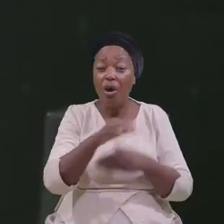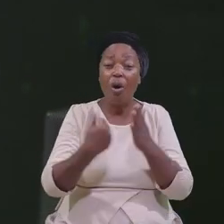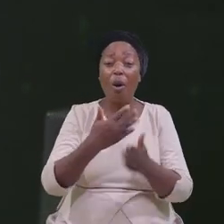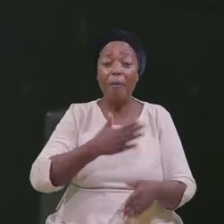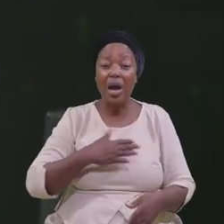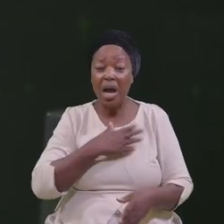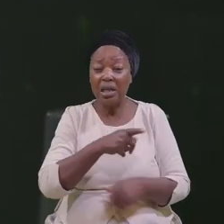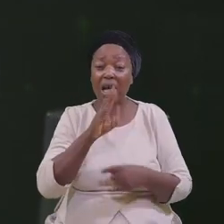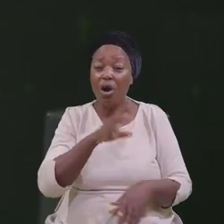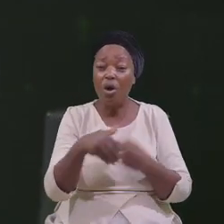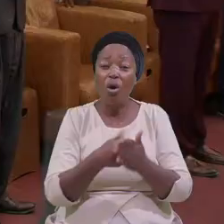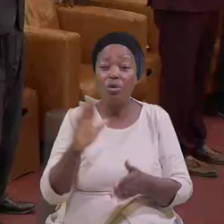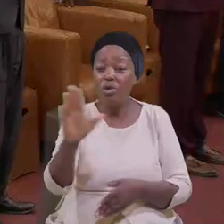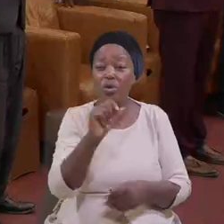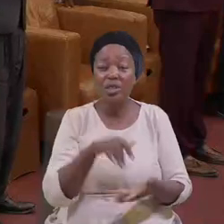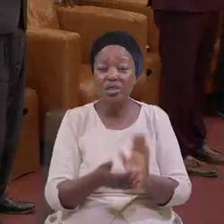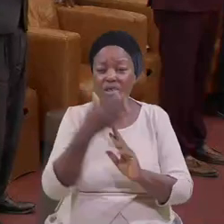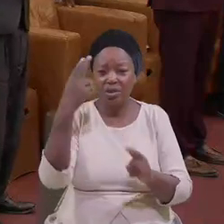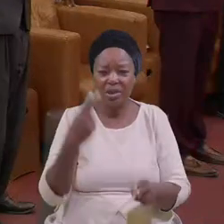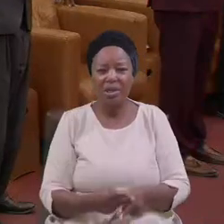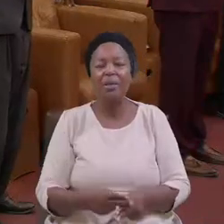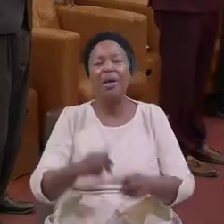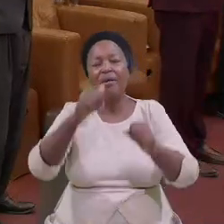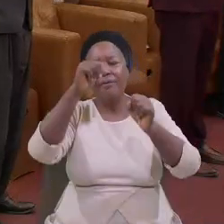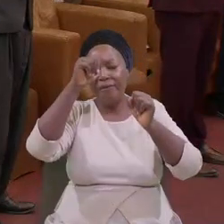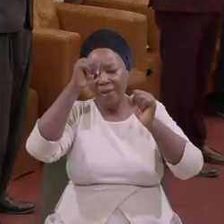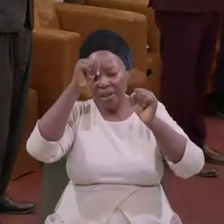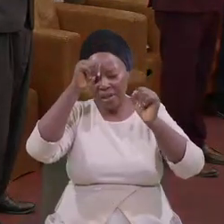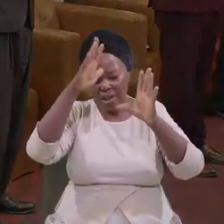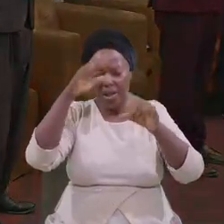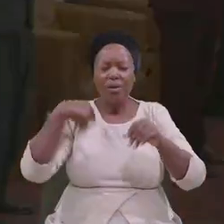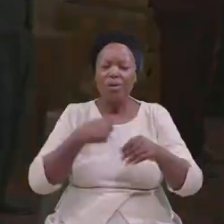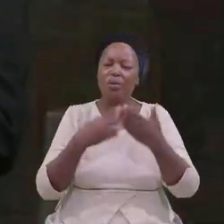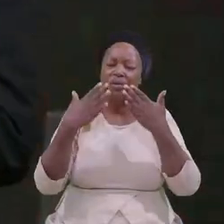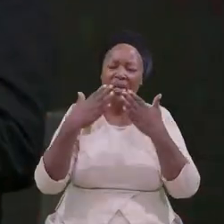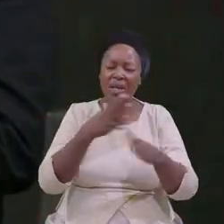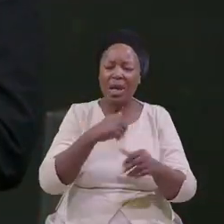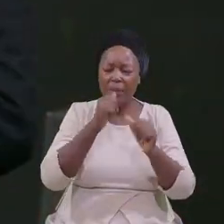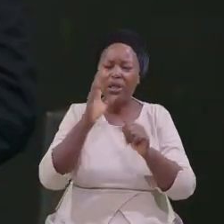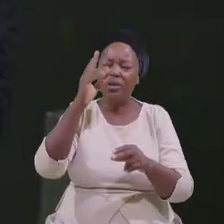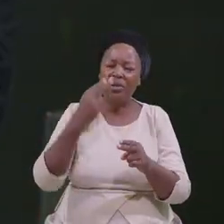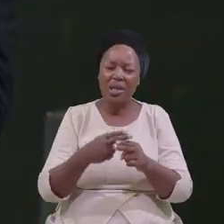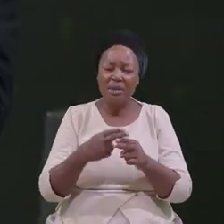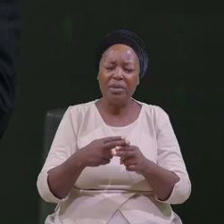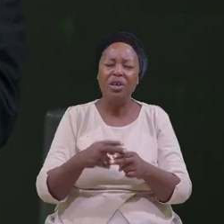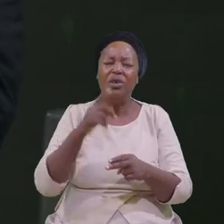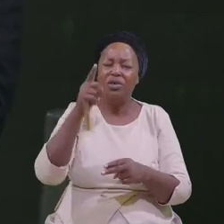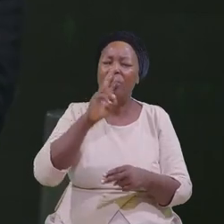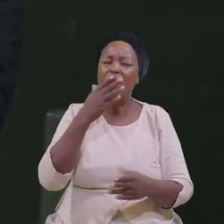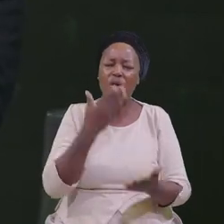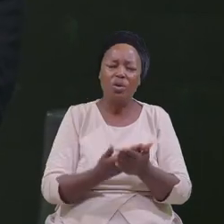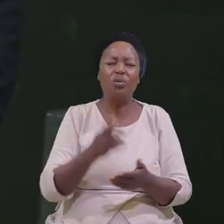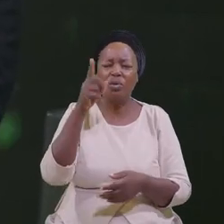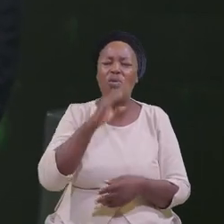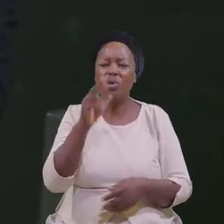in Jesus' name. Father, we thank you and bless your name. You're a good God. You're